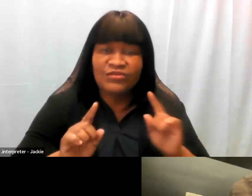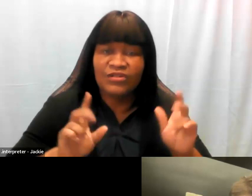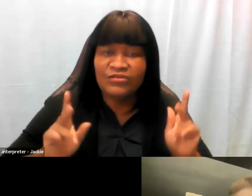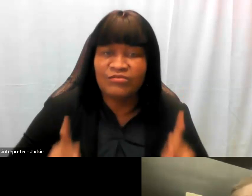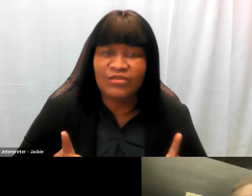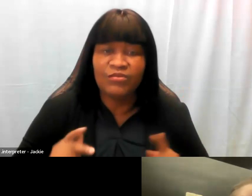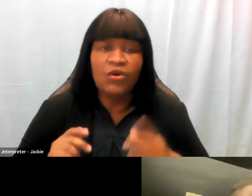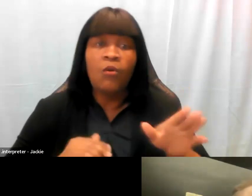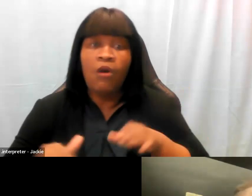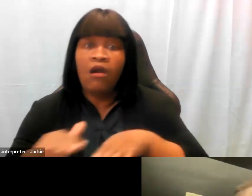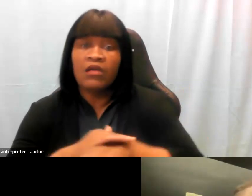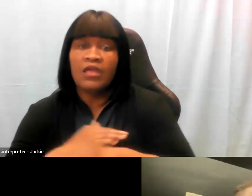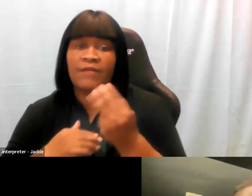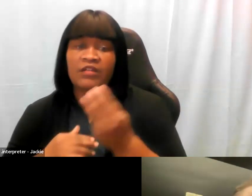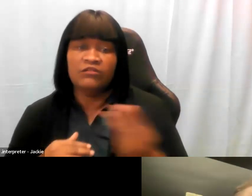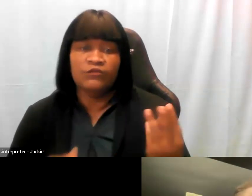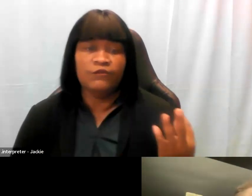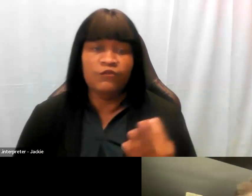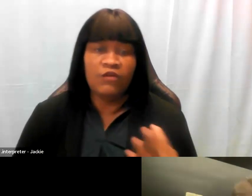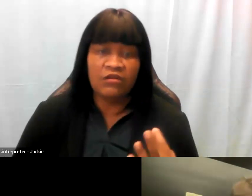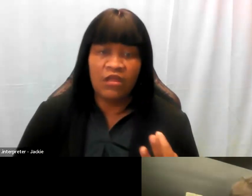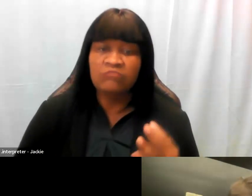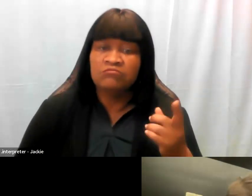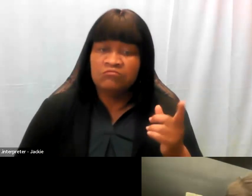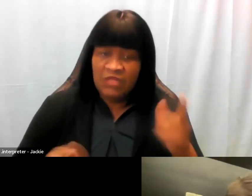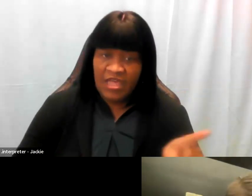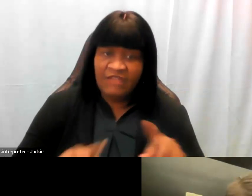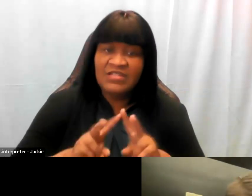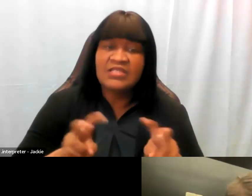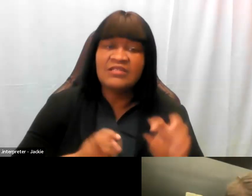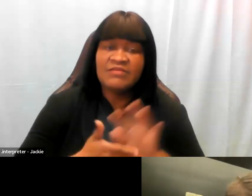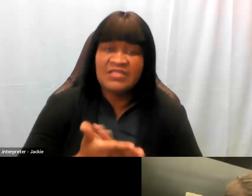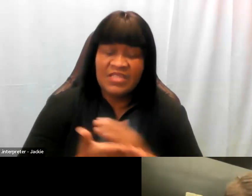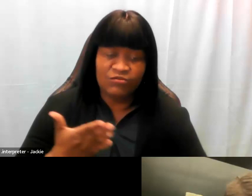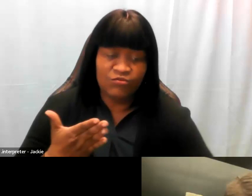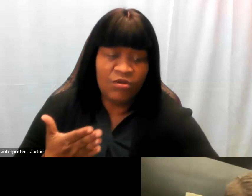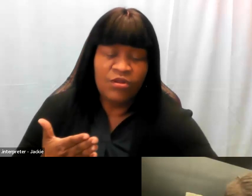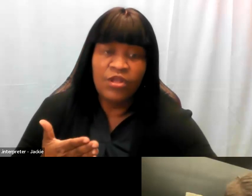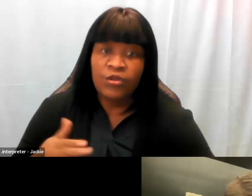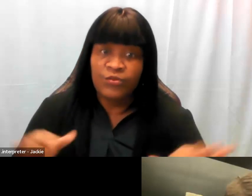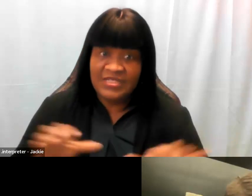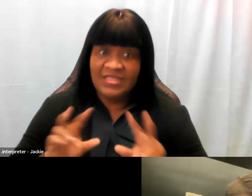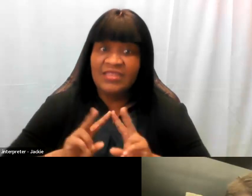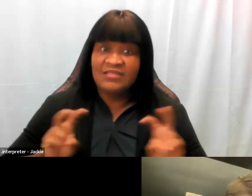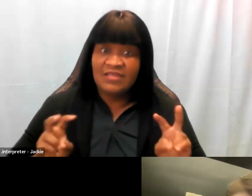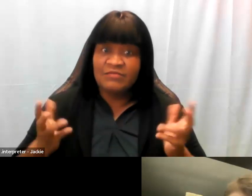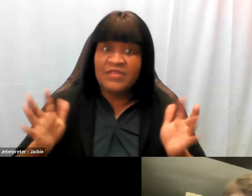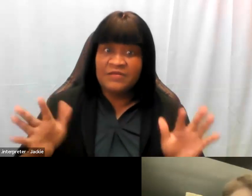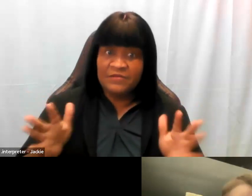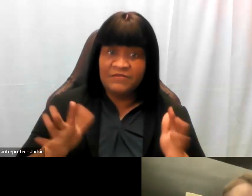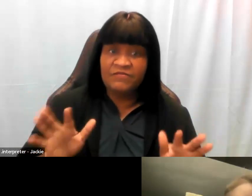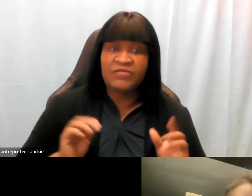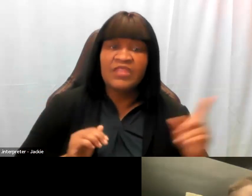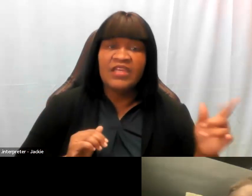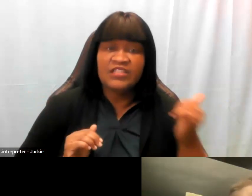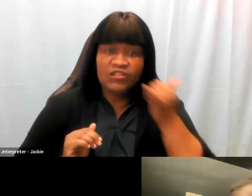Monday through Friday. Instead of that, since he had an assessment scheduled, we ended up doing that assessment, and he